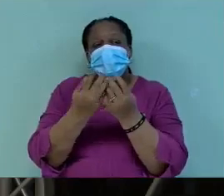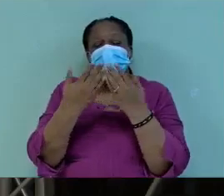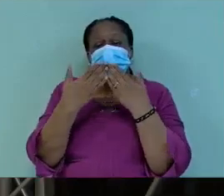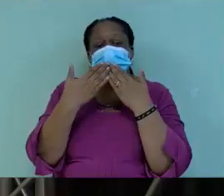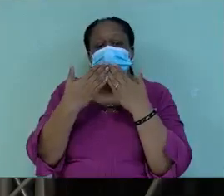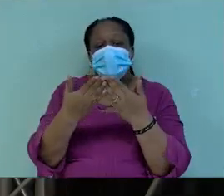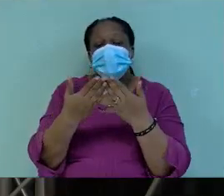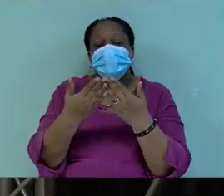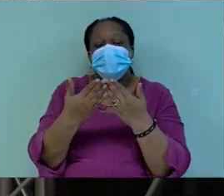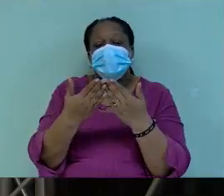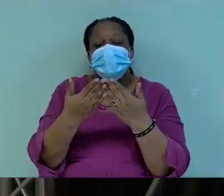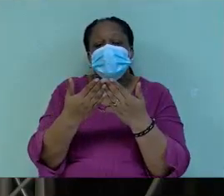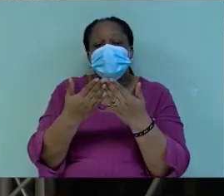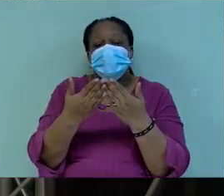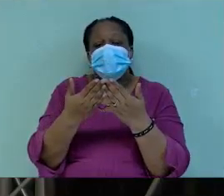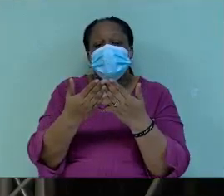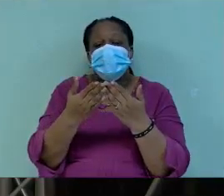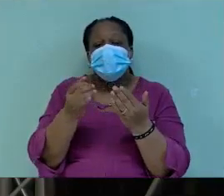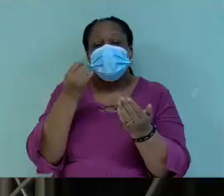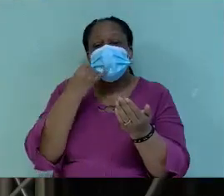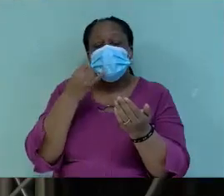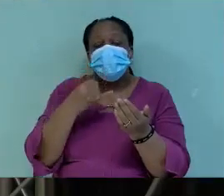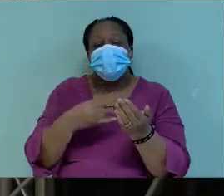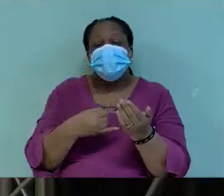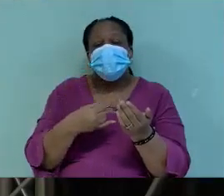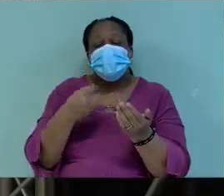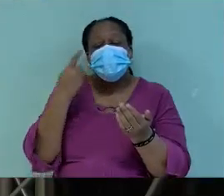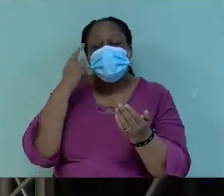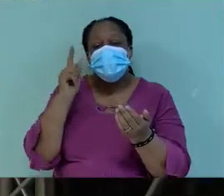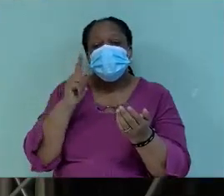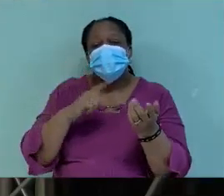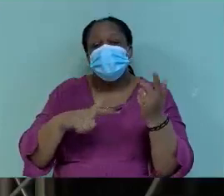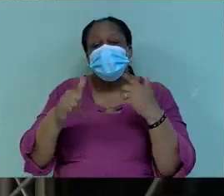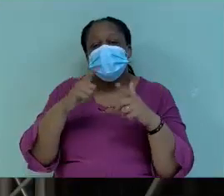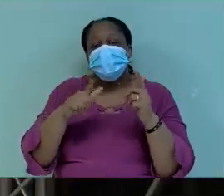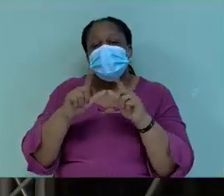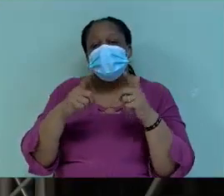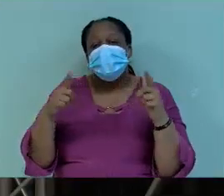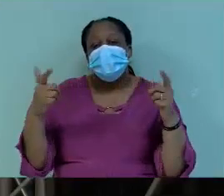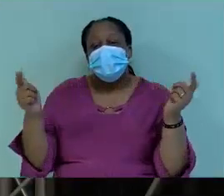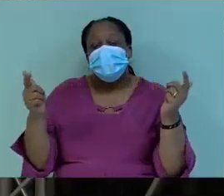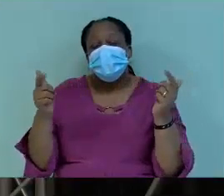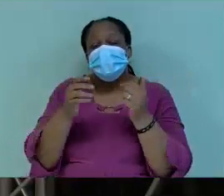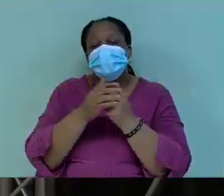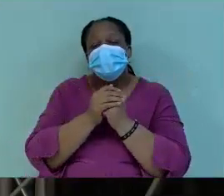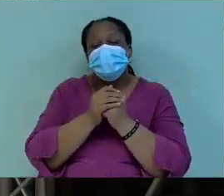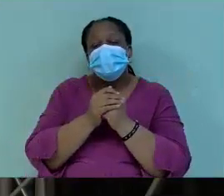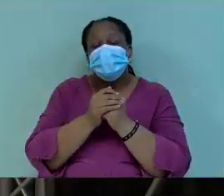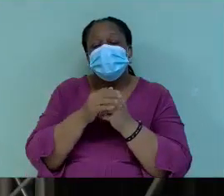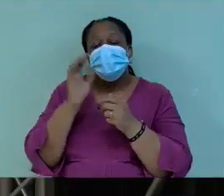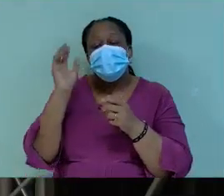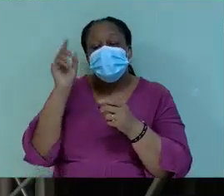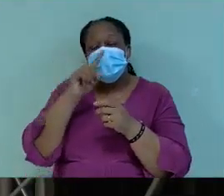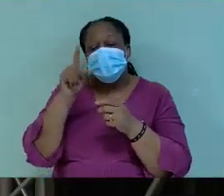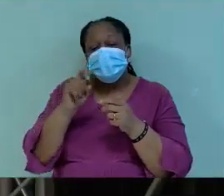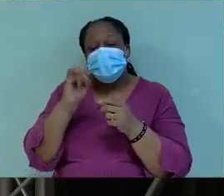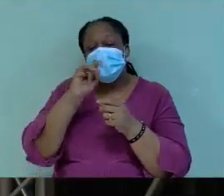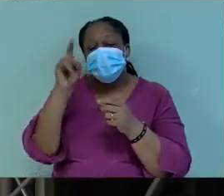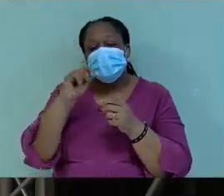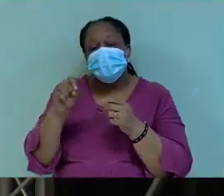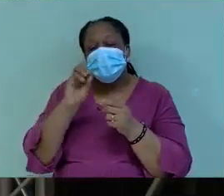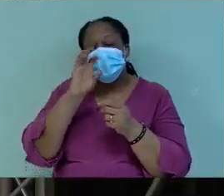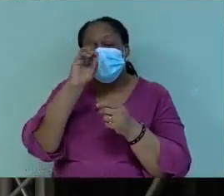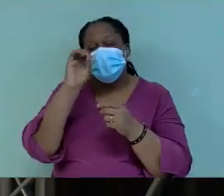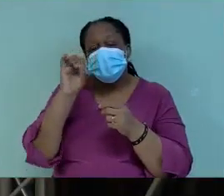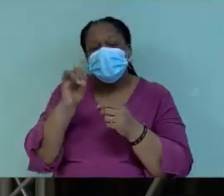thank Mrs. Christmas Jacob for her service of sign language. We thank the media, of course, for continuing